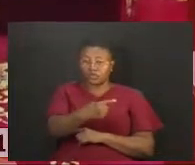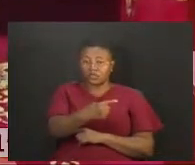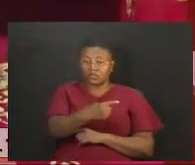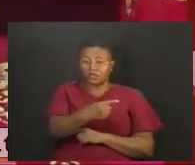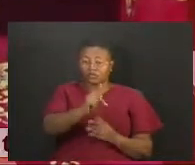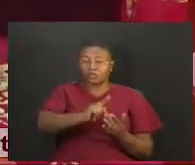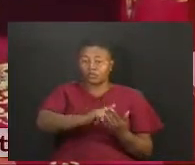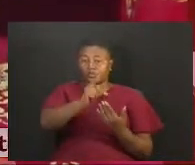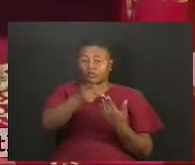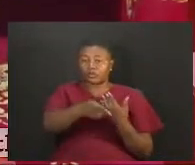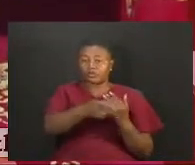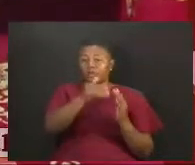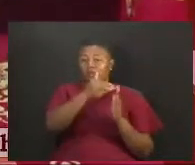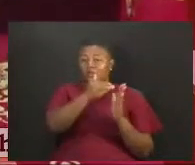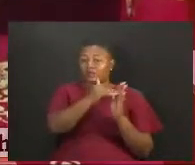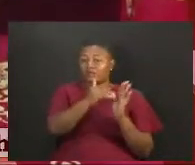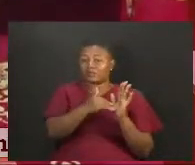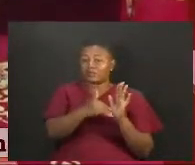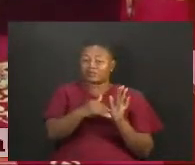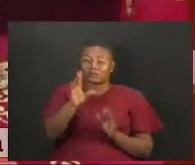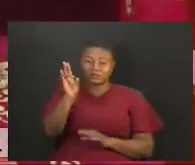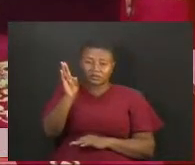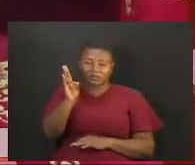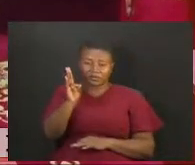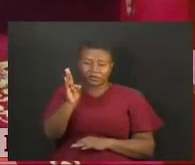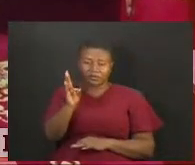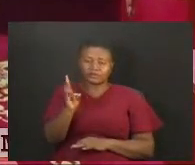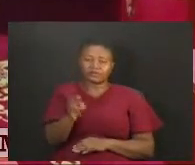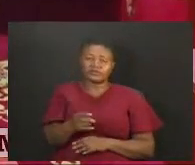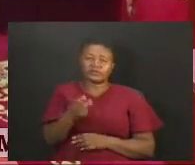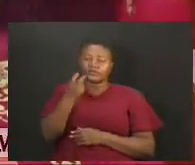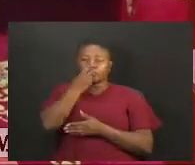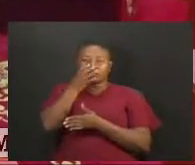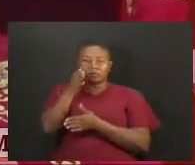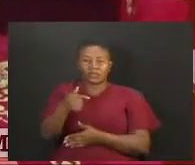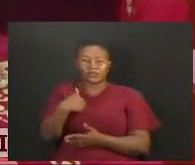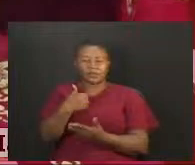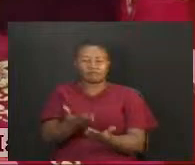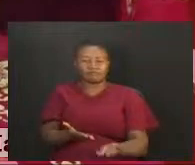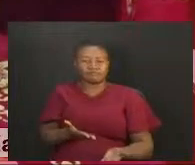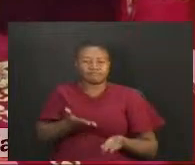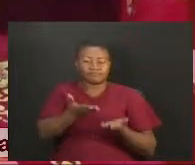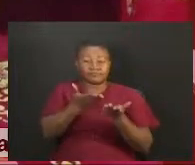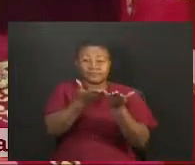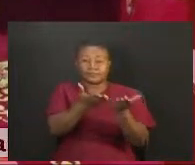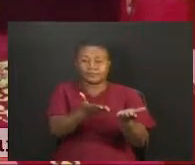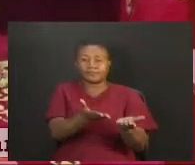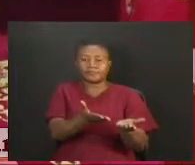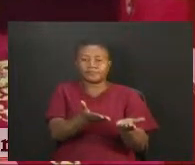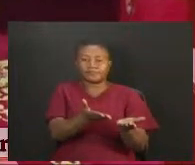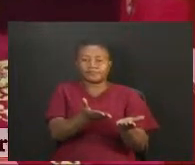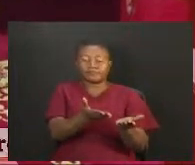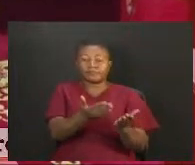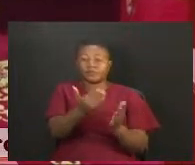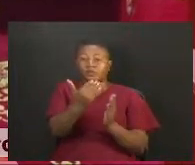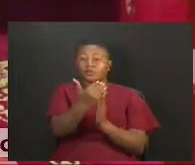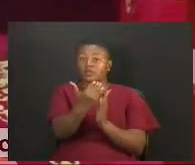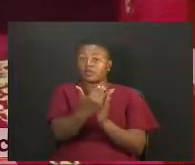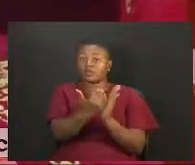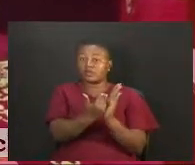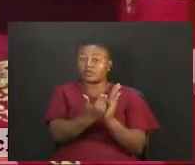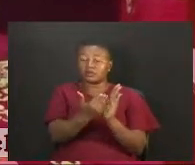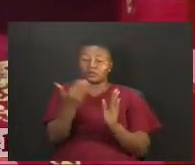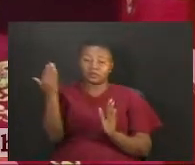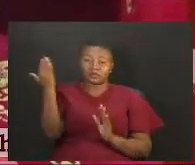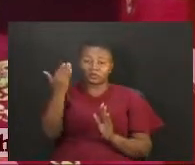Item 7. Mr. Speaker, I present to you the budget statement and economic